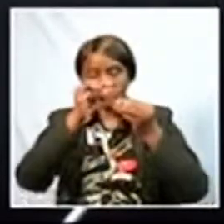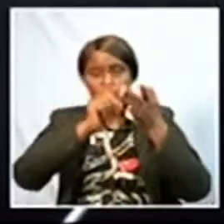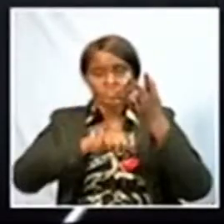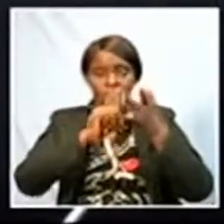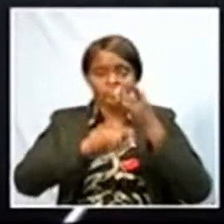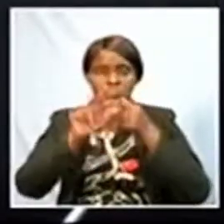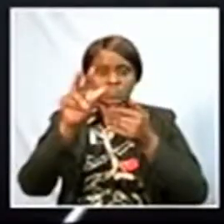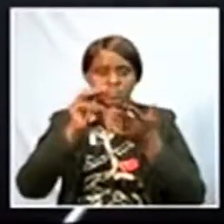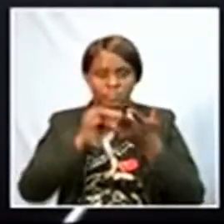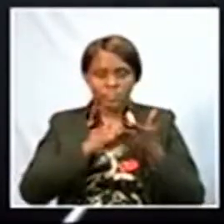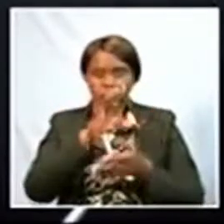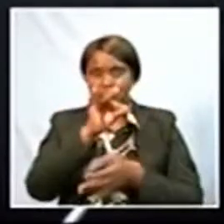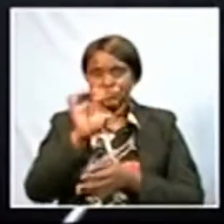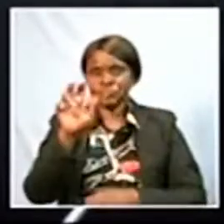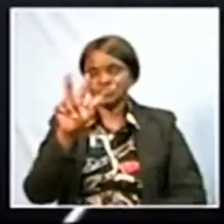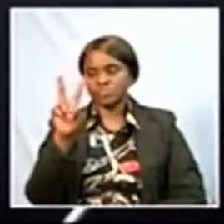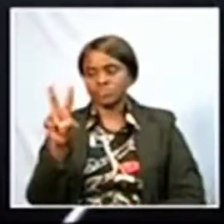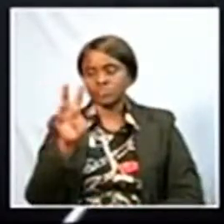is